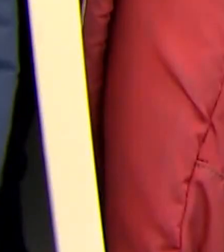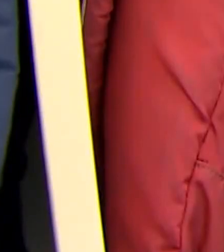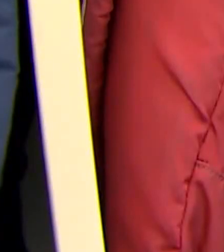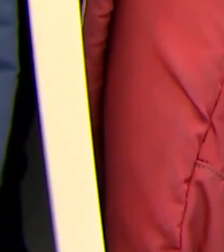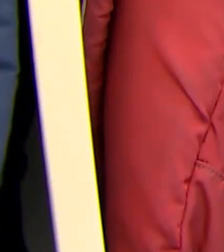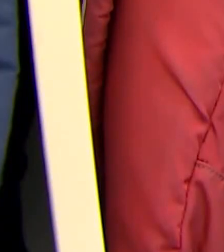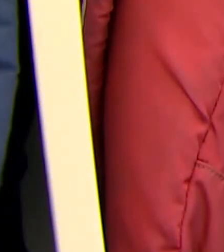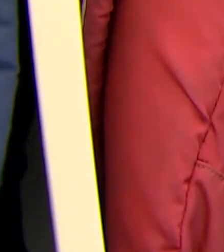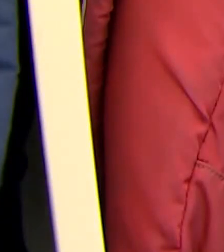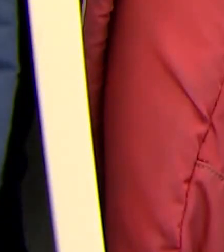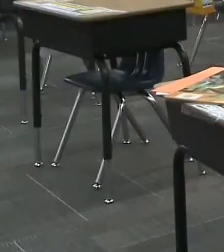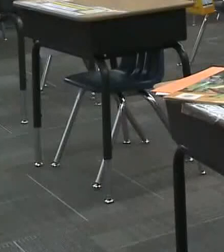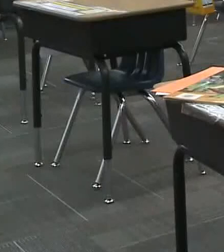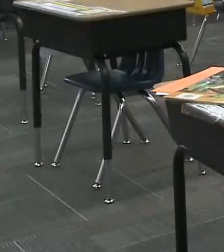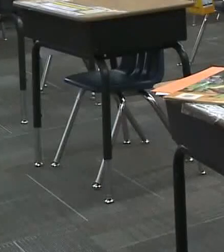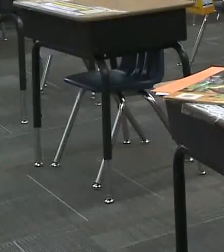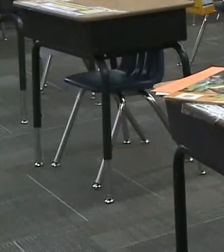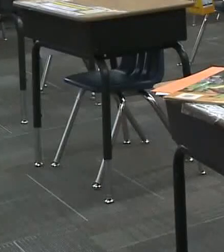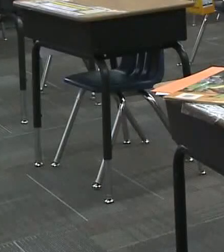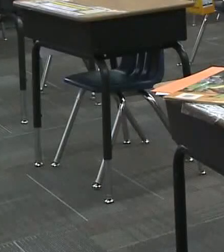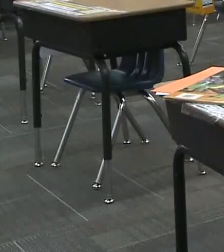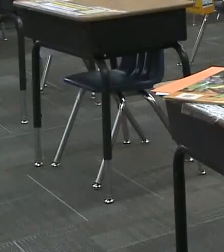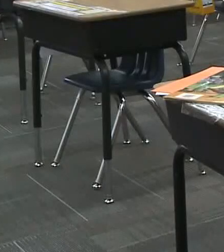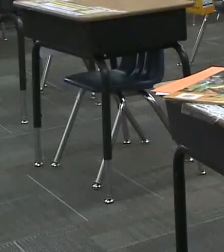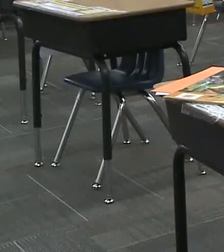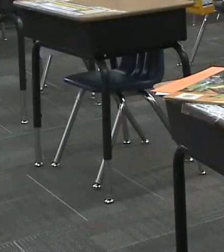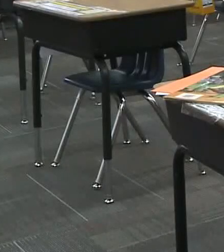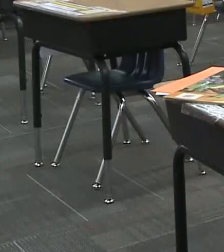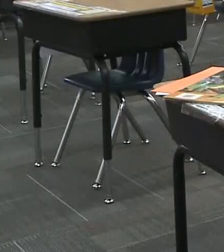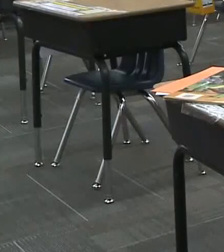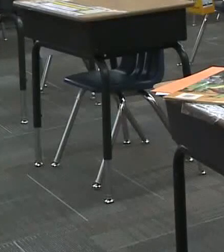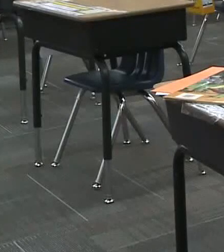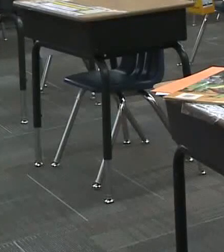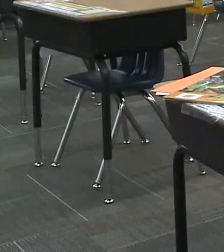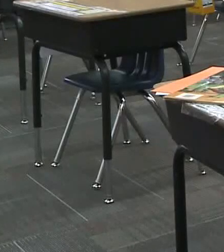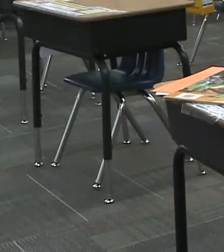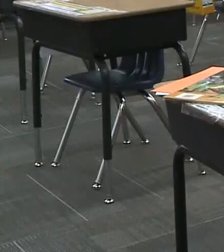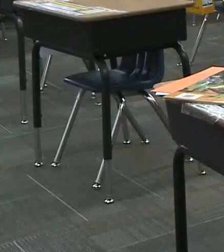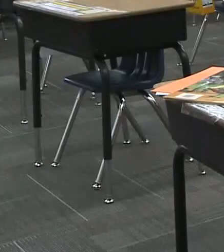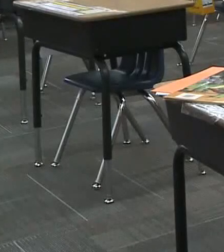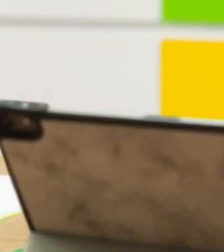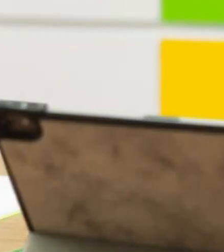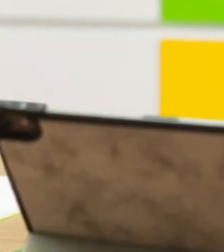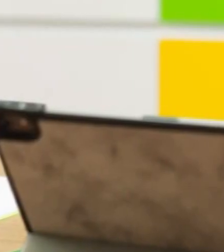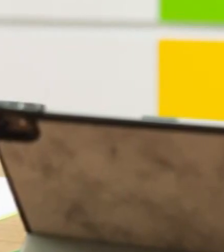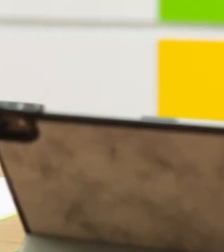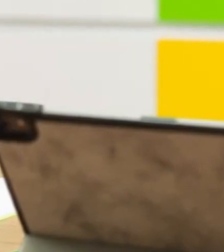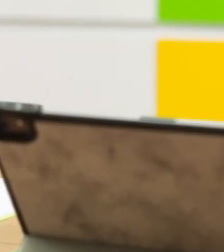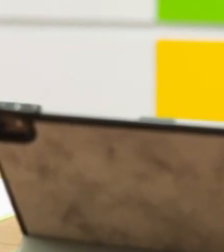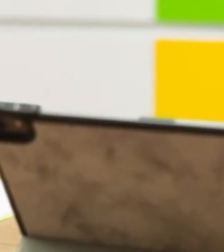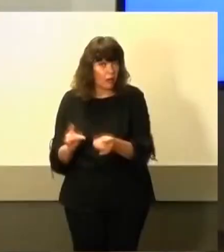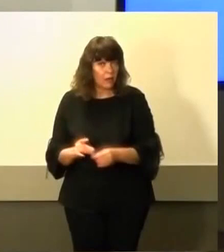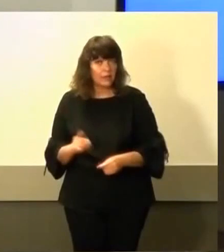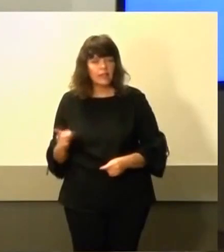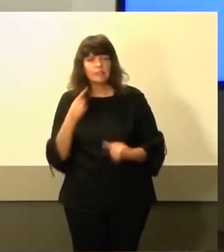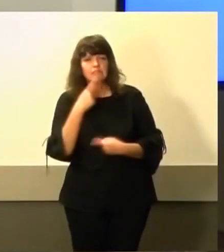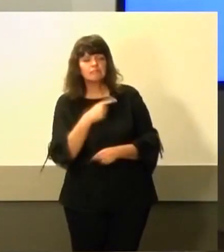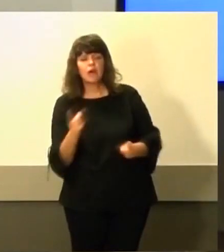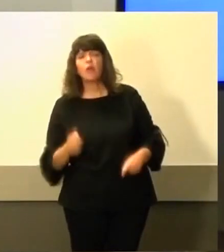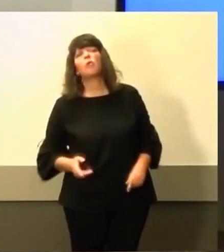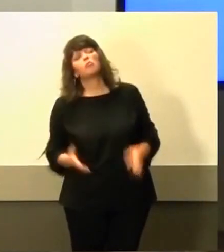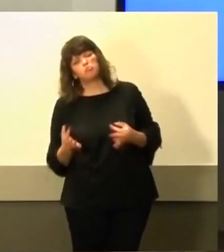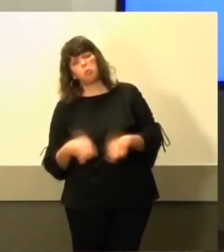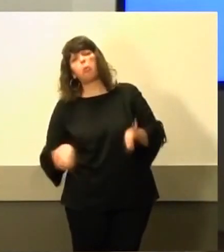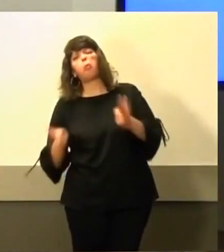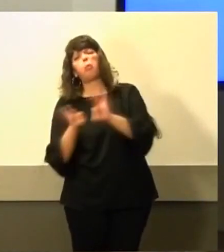also addressed comments from an incoming freshman in the Meade School District who said in-person learning is worth the risk.